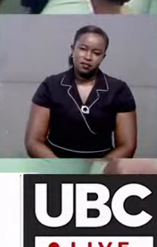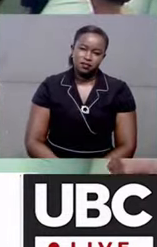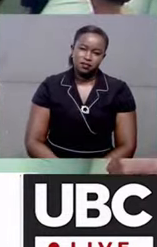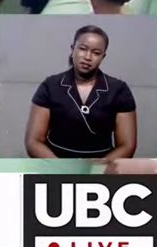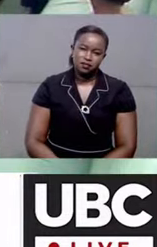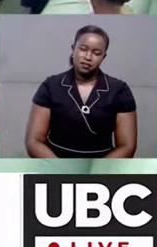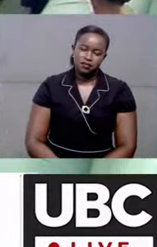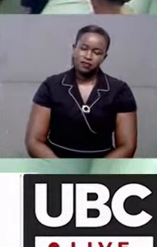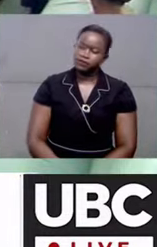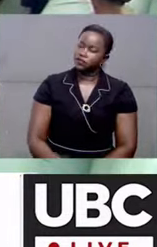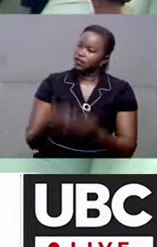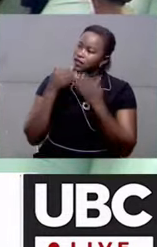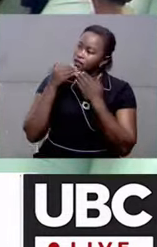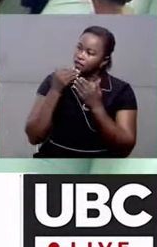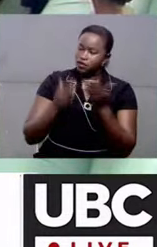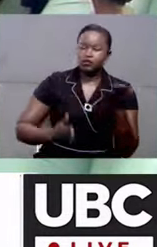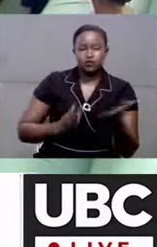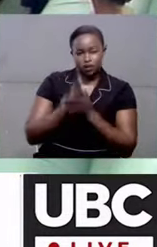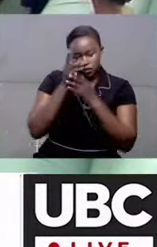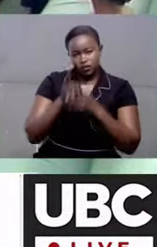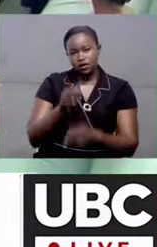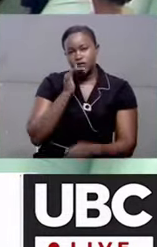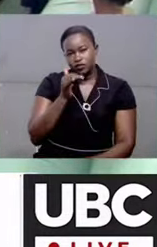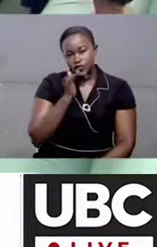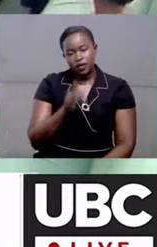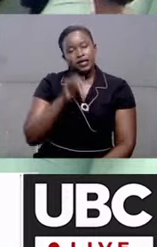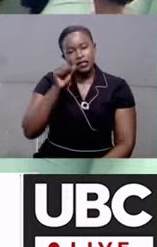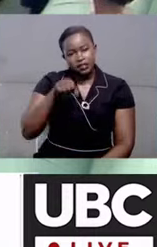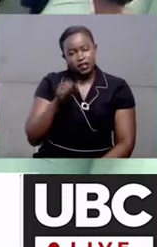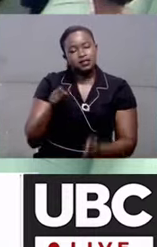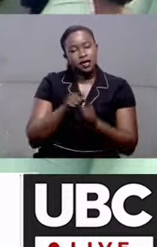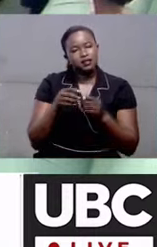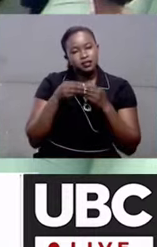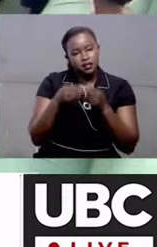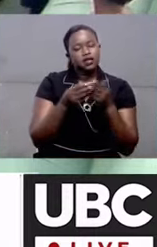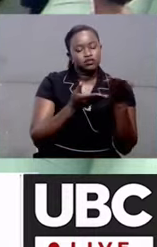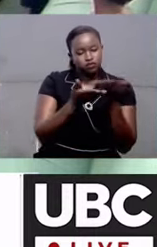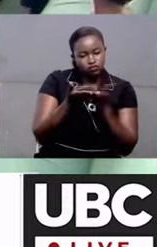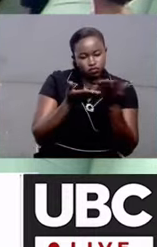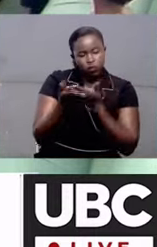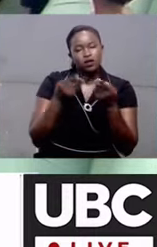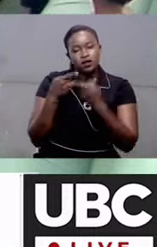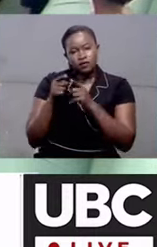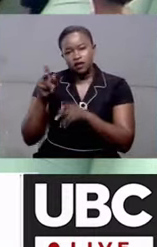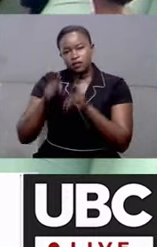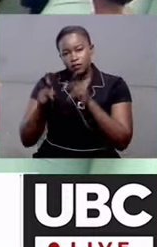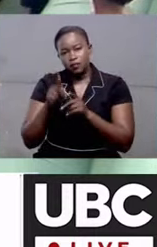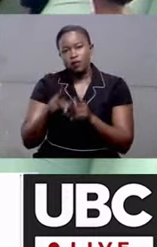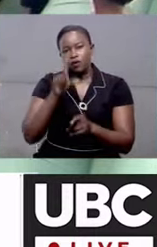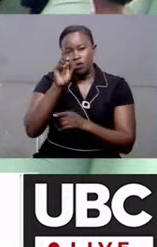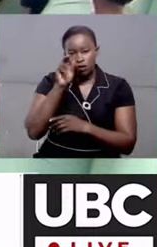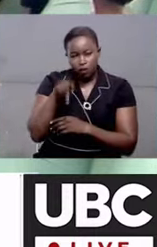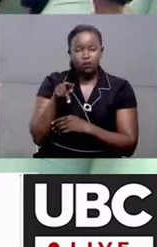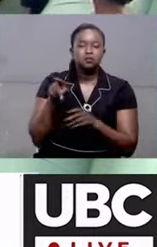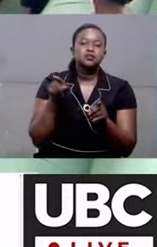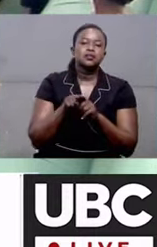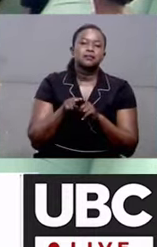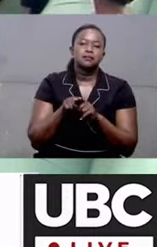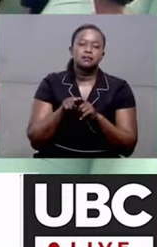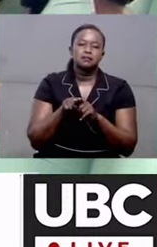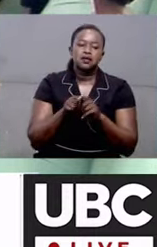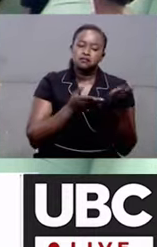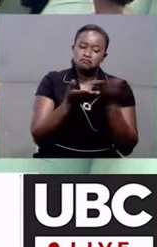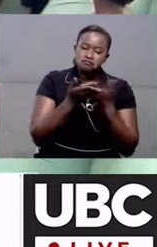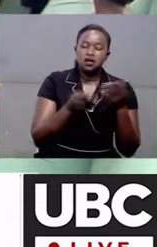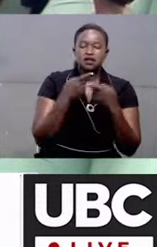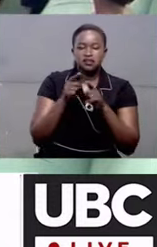Thank you, Right Honourable Speaker. And yes, of course, as leaders, we do interact with several people. The leader of the opposition does the same about several matters,